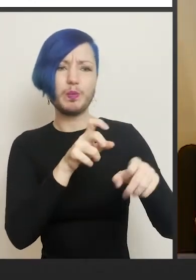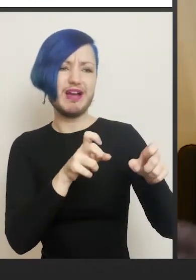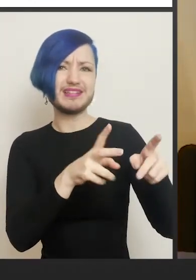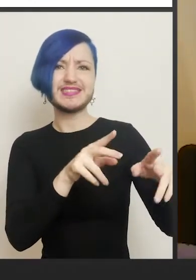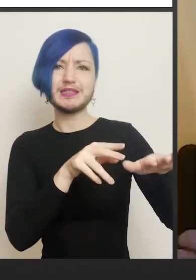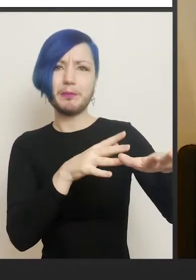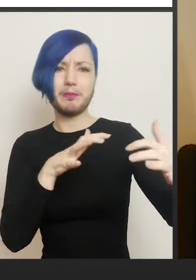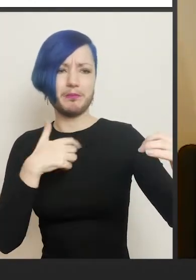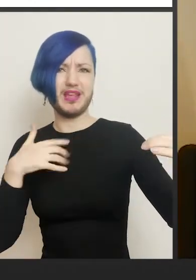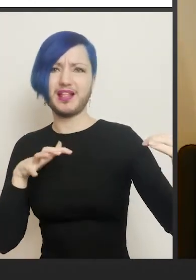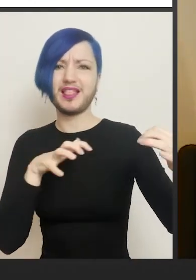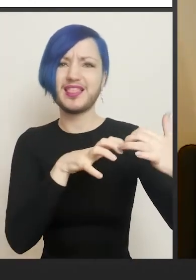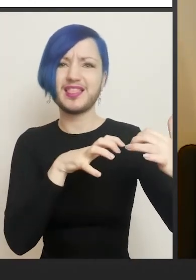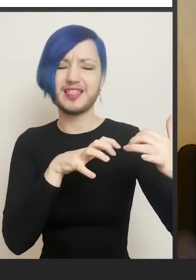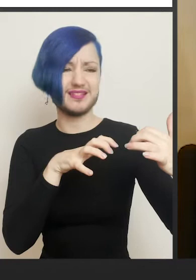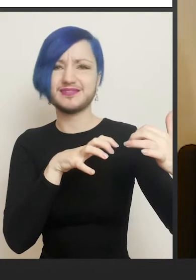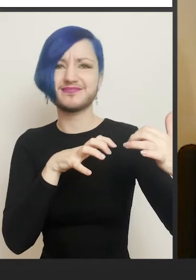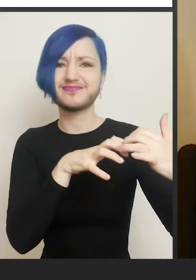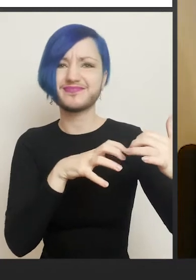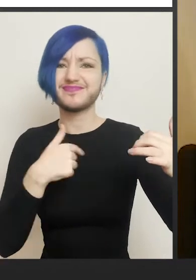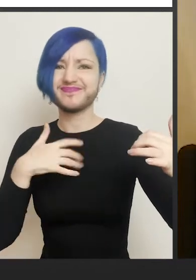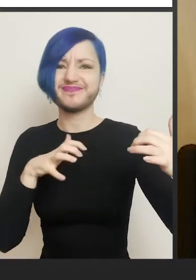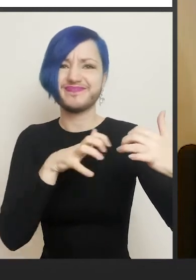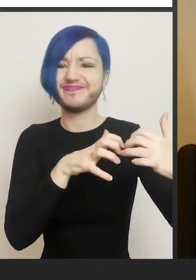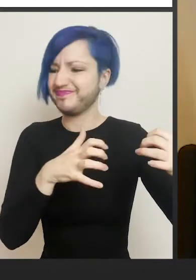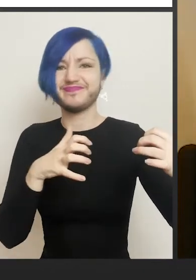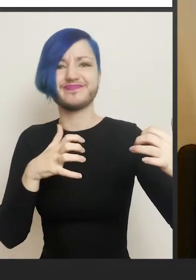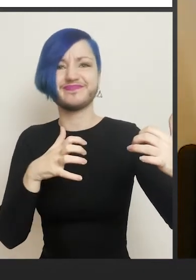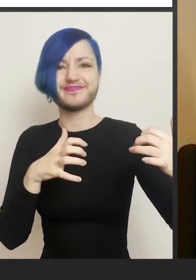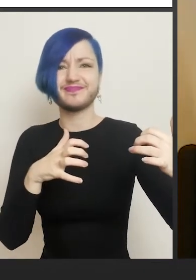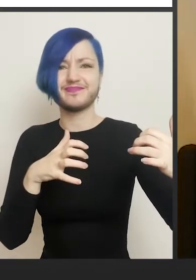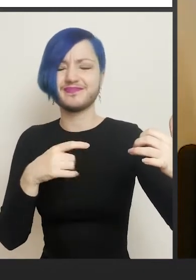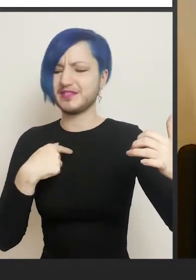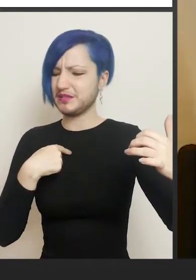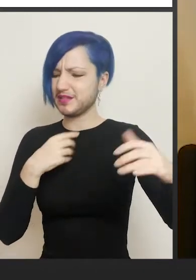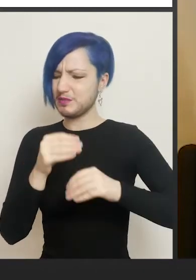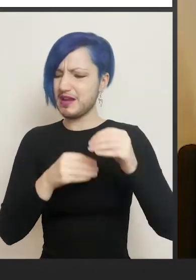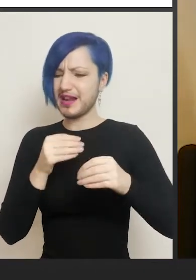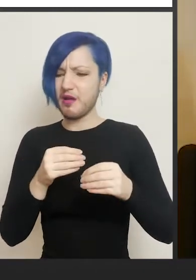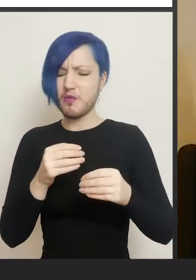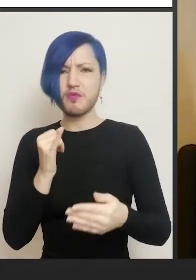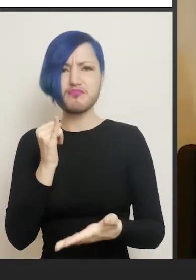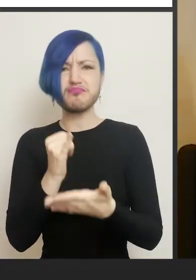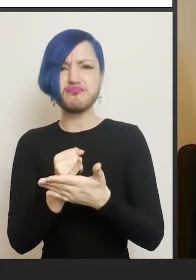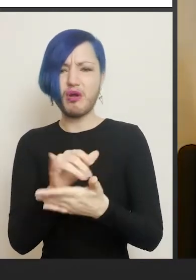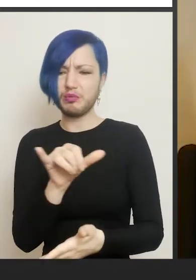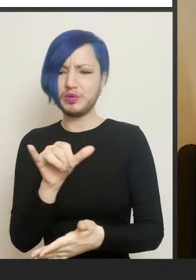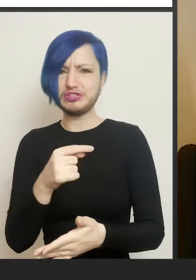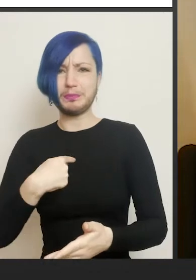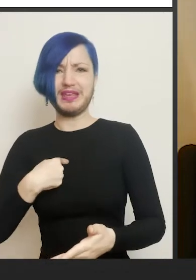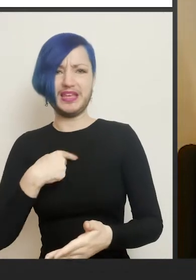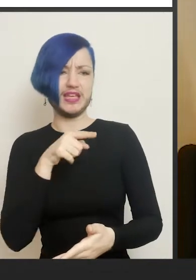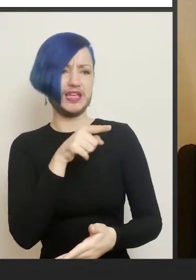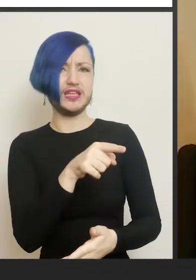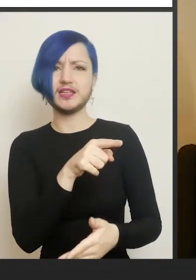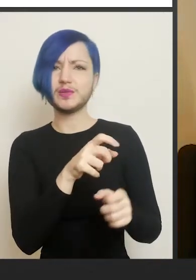into the systems in place in most workplaces. It just didn't work for me. So I feel like it wasn't me that was wrong, it was the